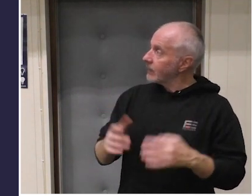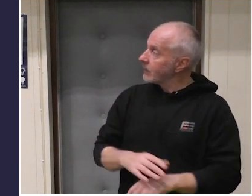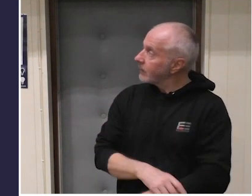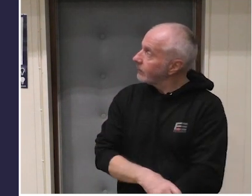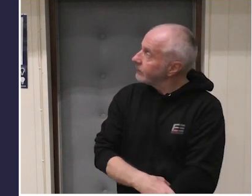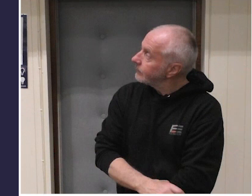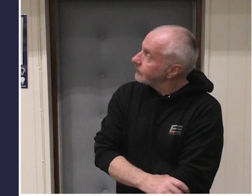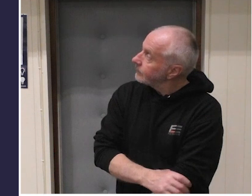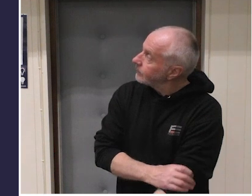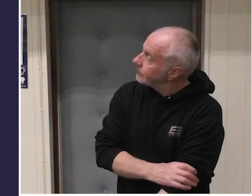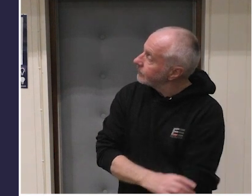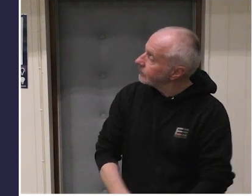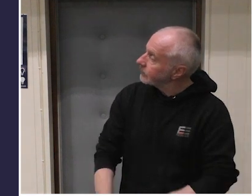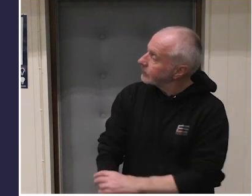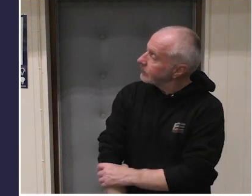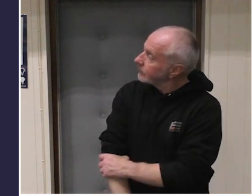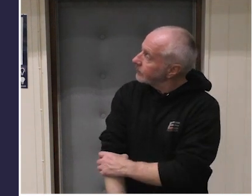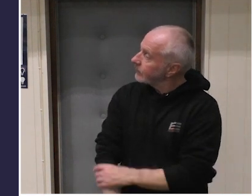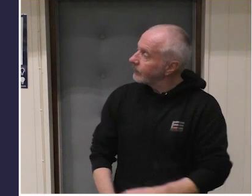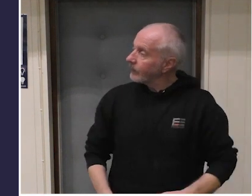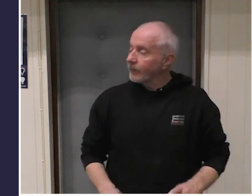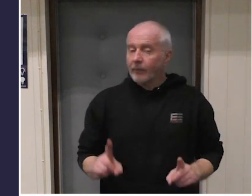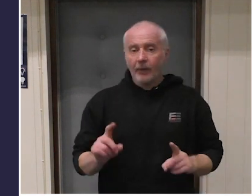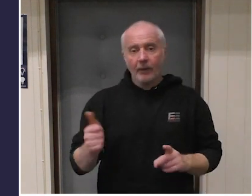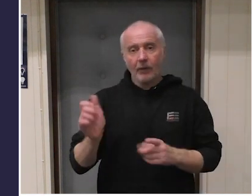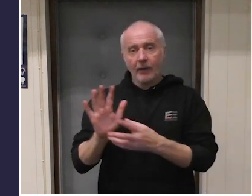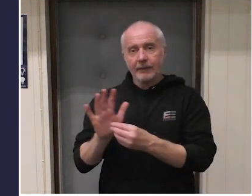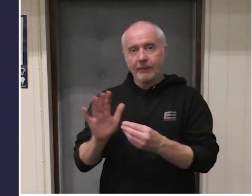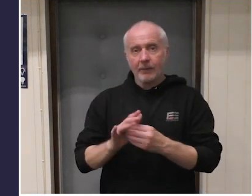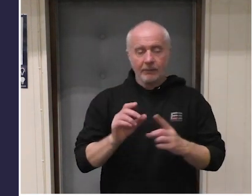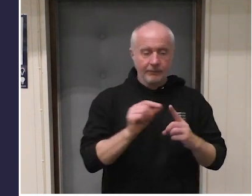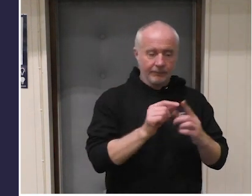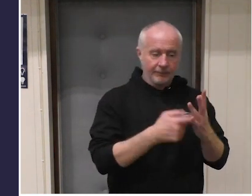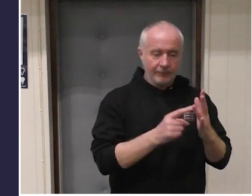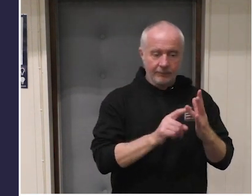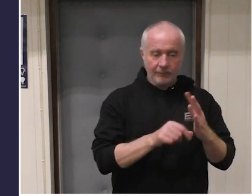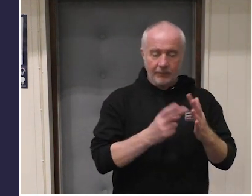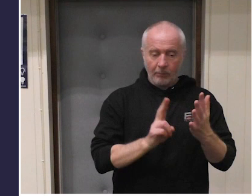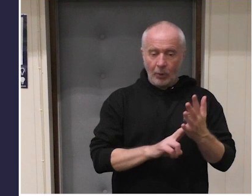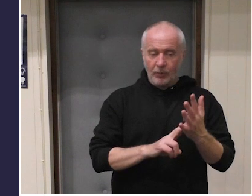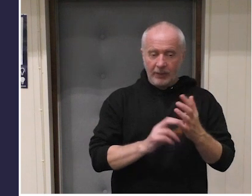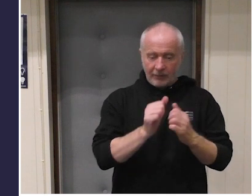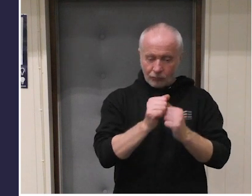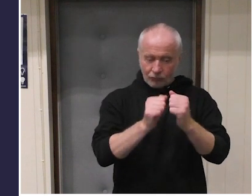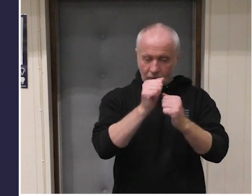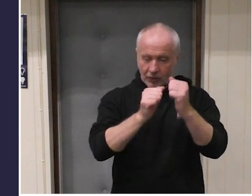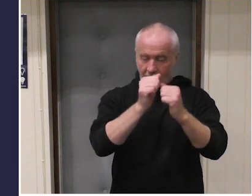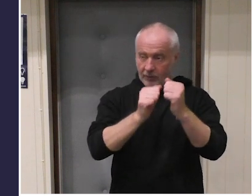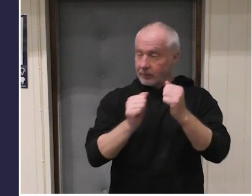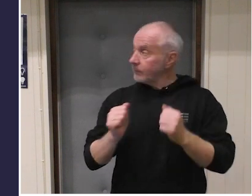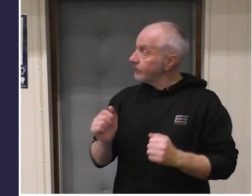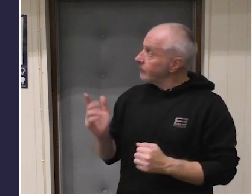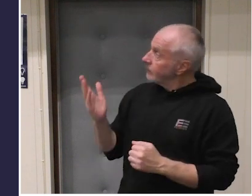of this is the protein structure literature. So we've become really, really good